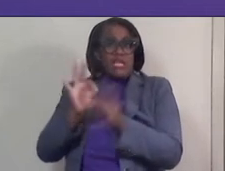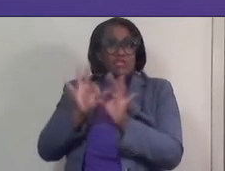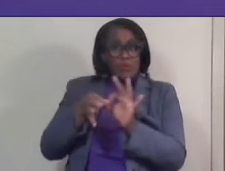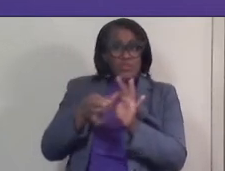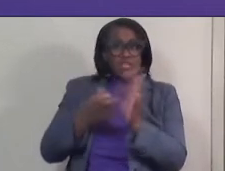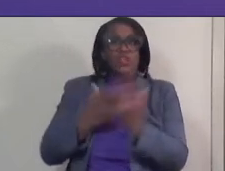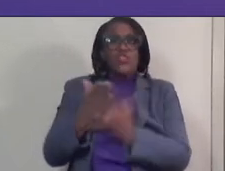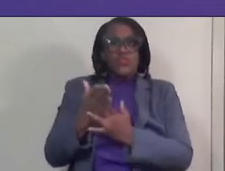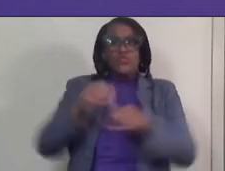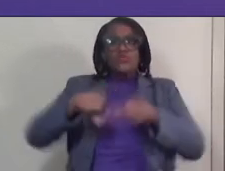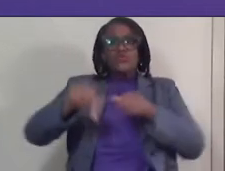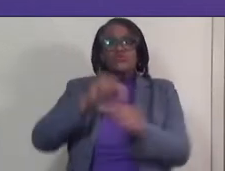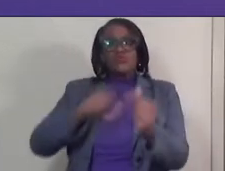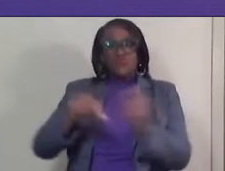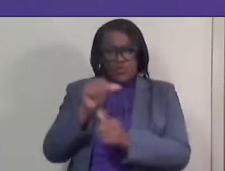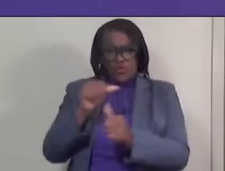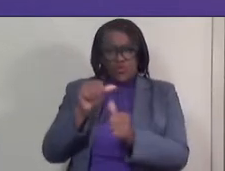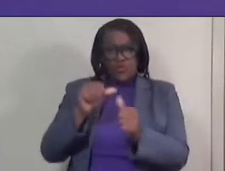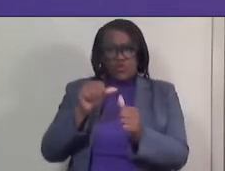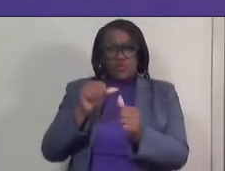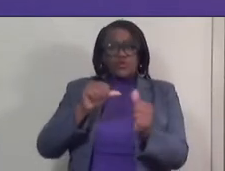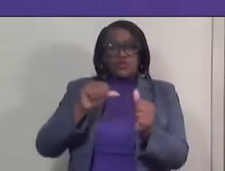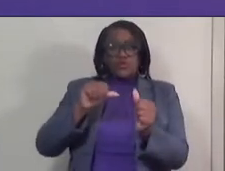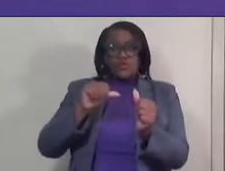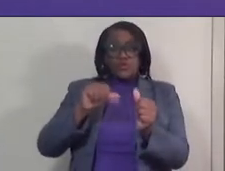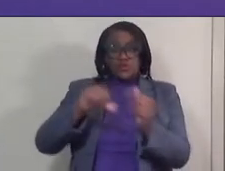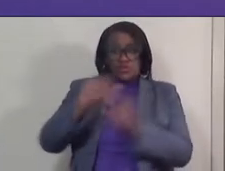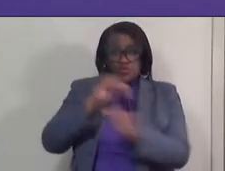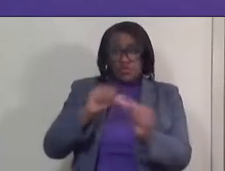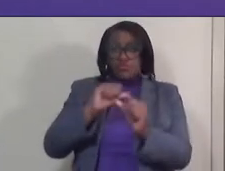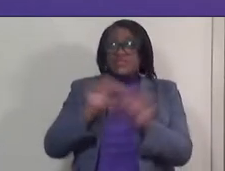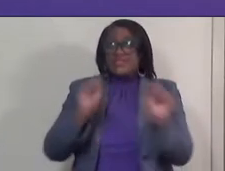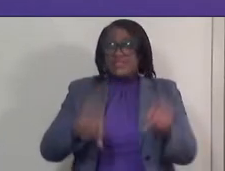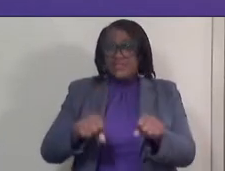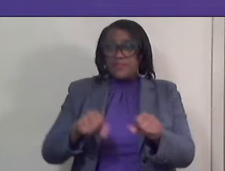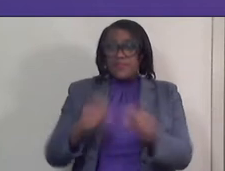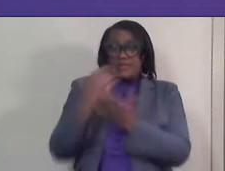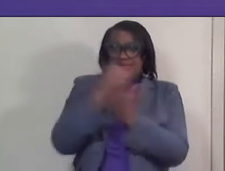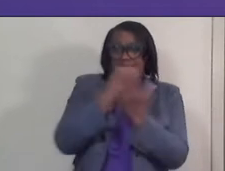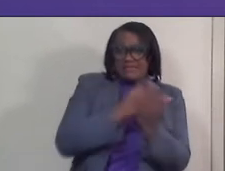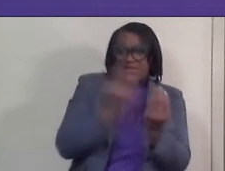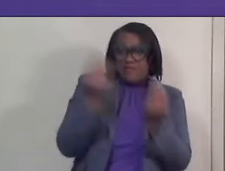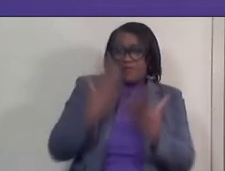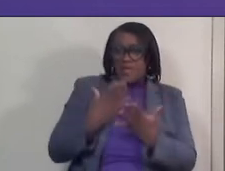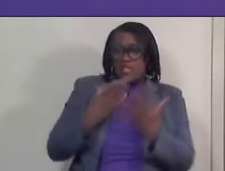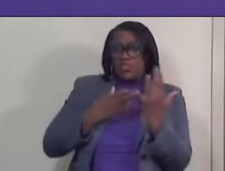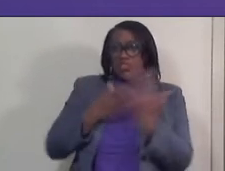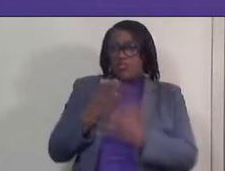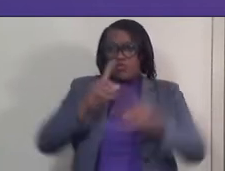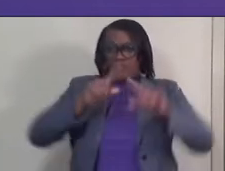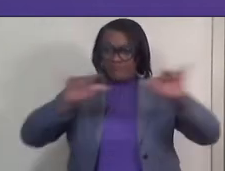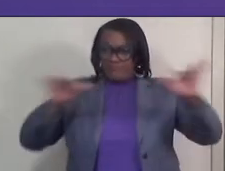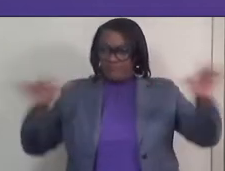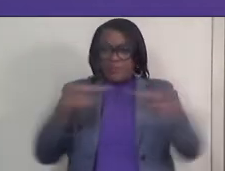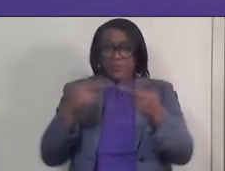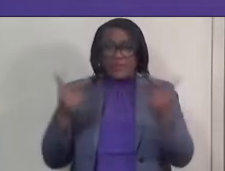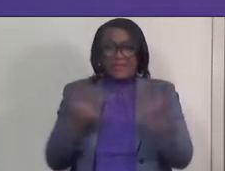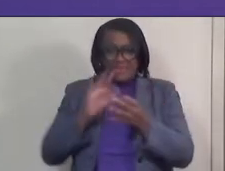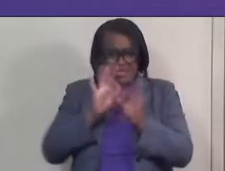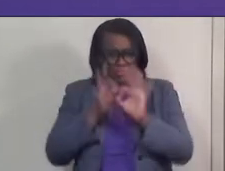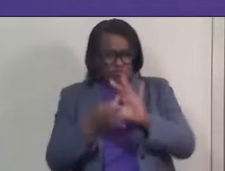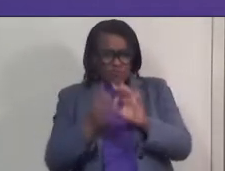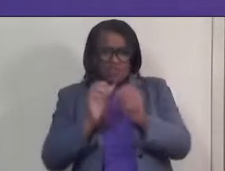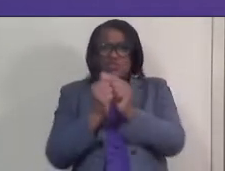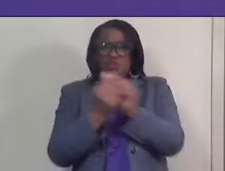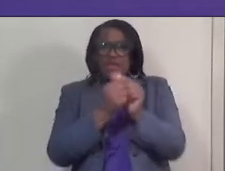social systems. Data gathered comes from multiple perspectives and is interpreted together. So I think right